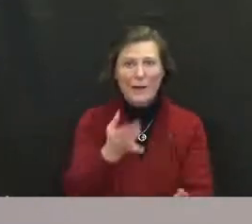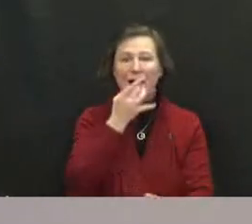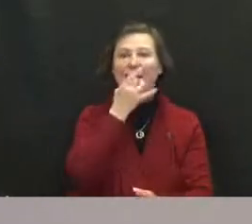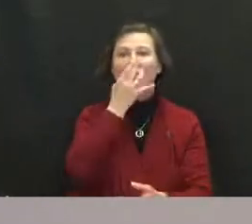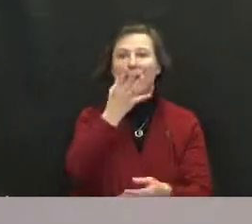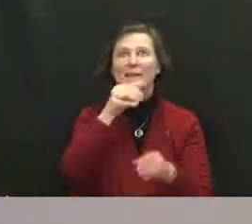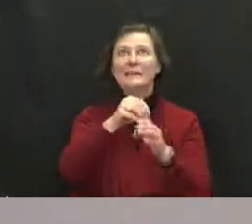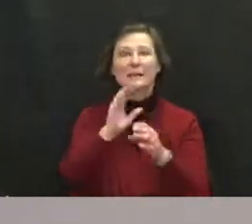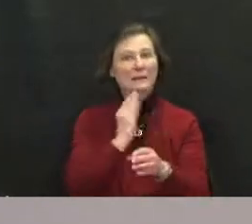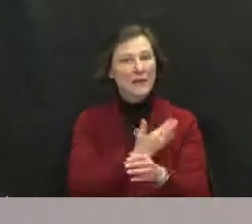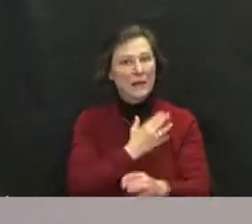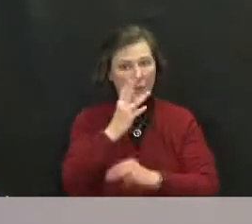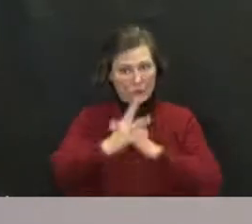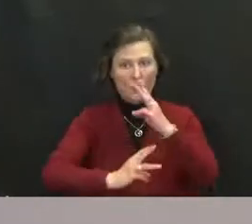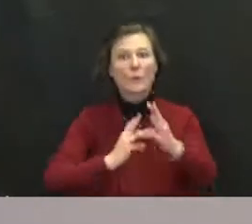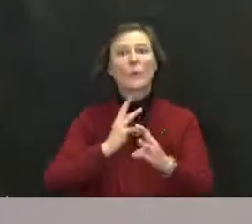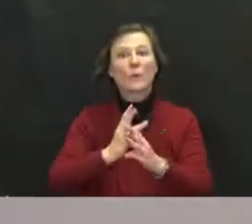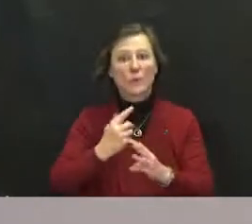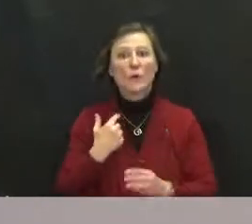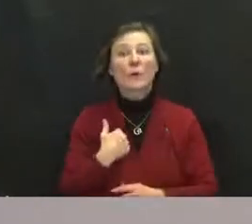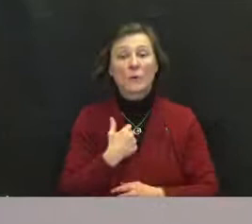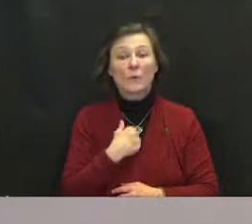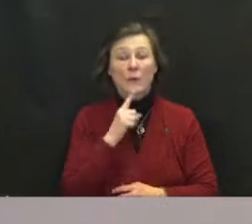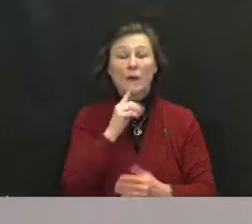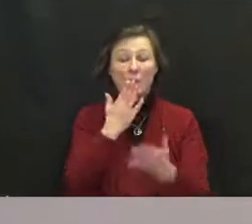world, we are grateful.